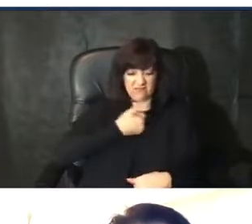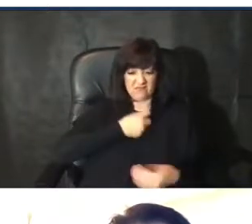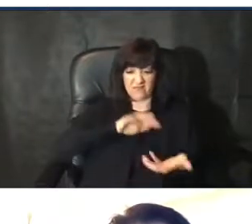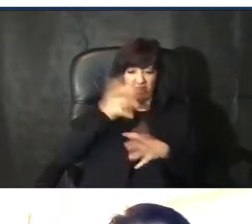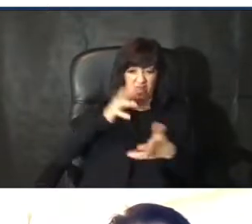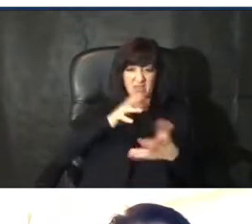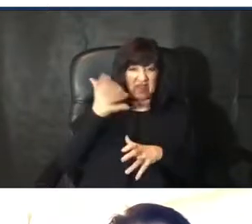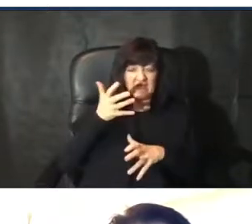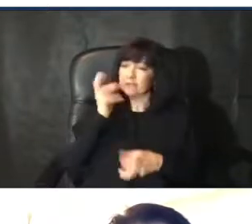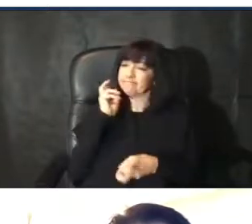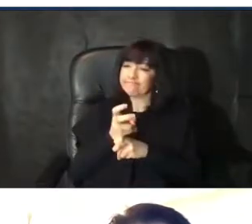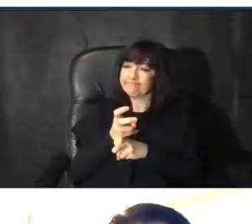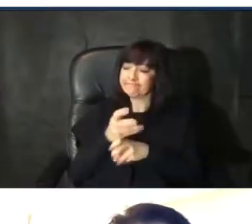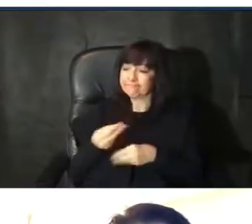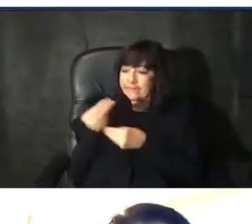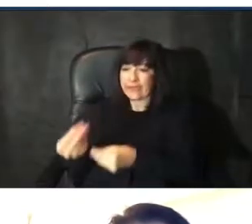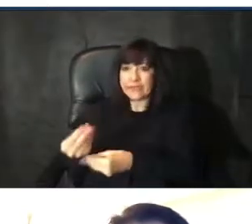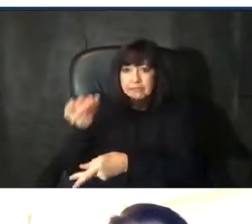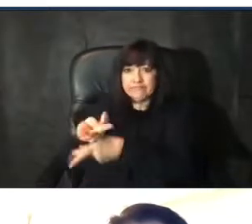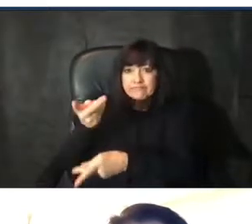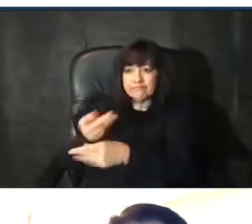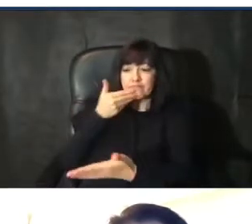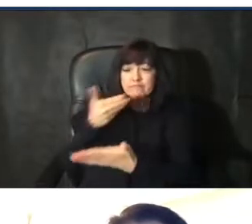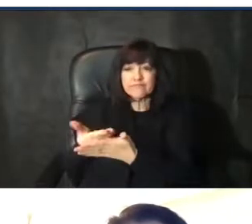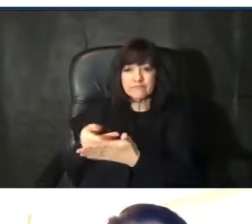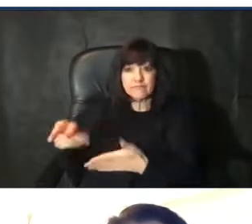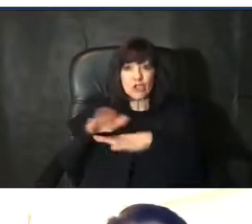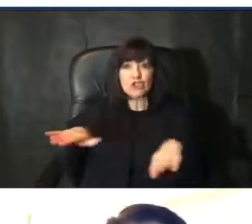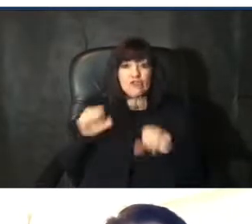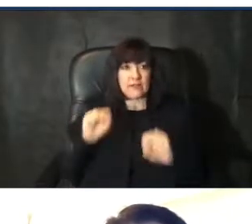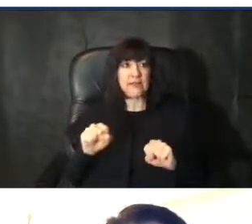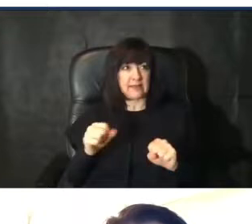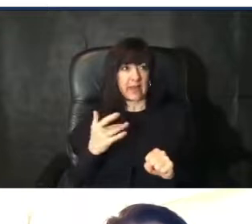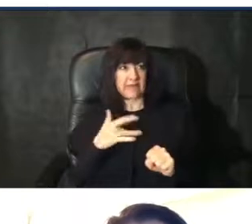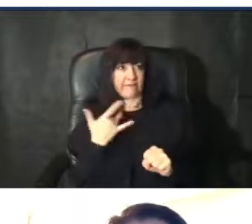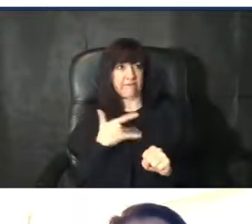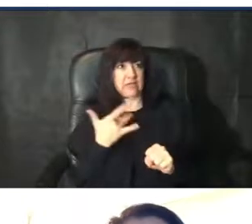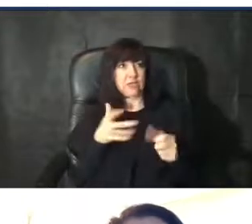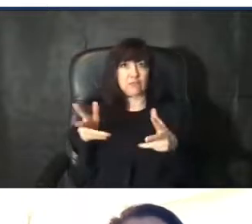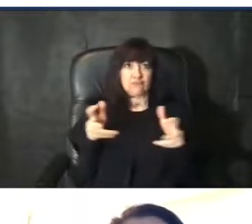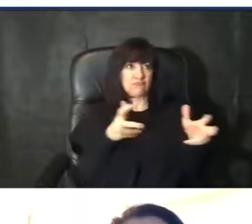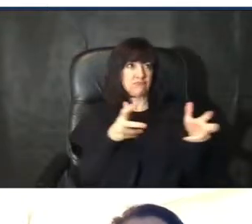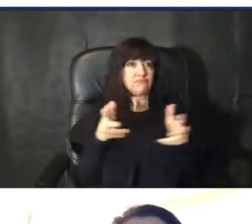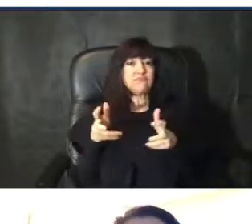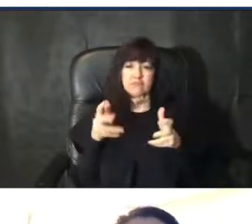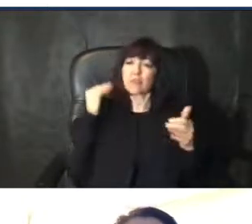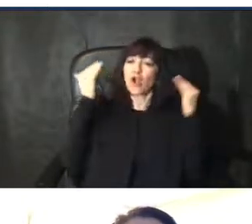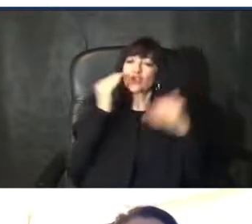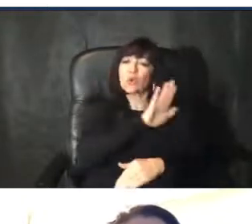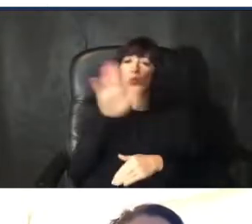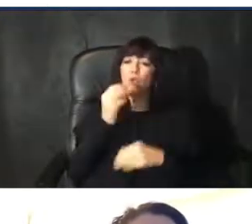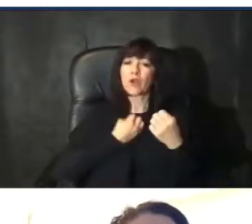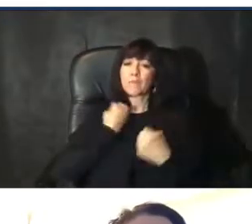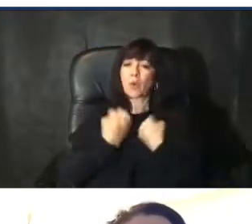So I just want to kind of add a little bit about regulation and regulating emotions, because that's usually